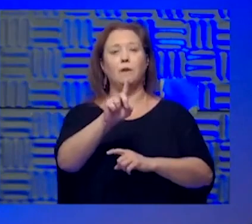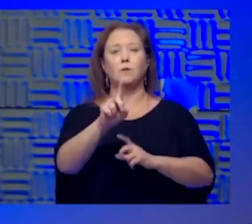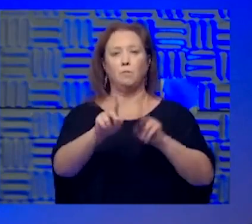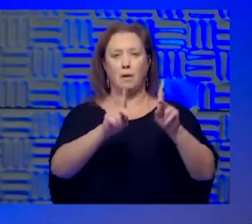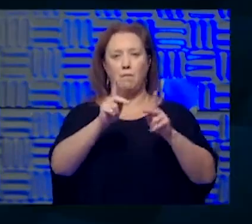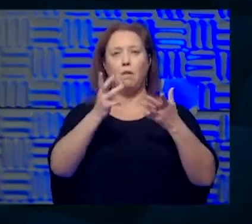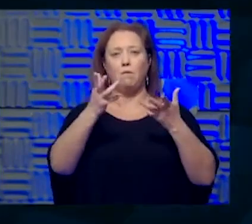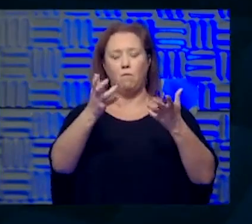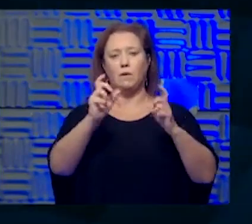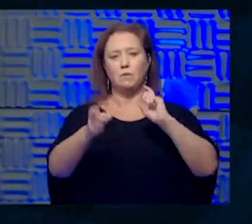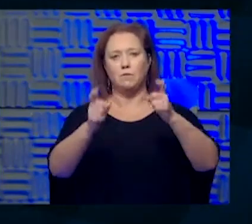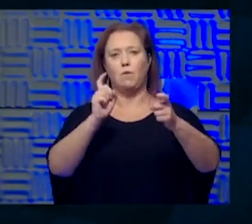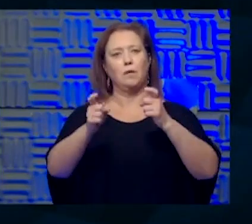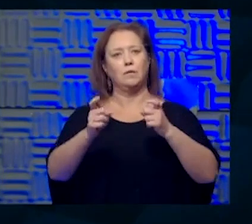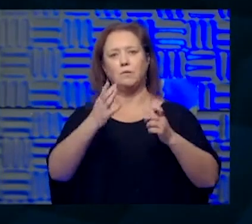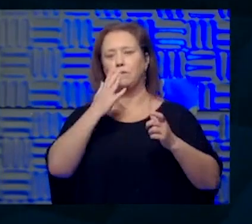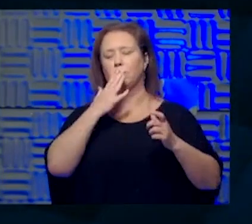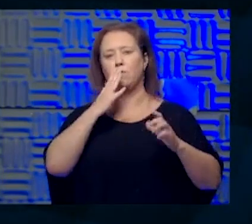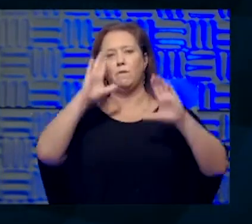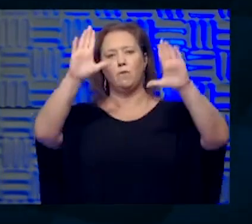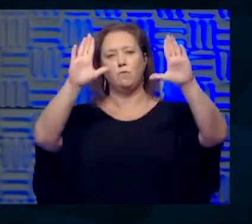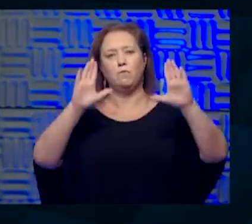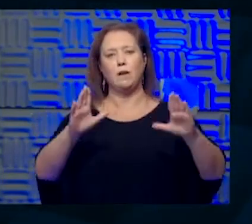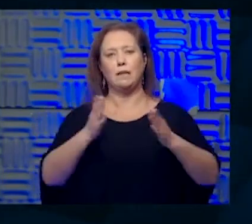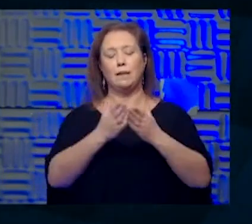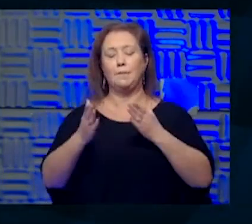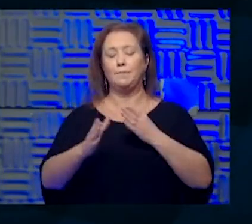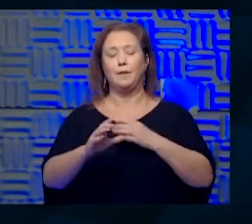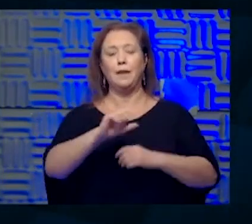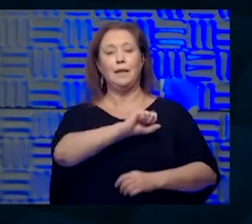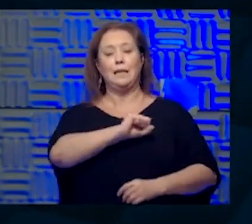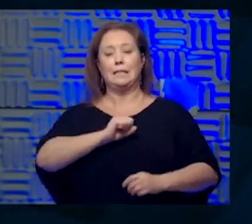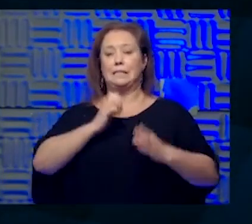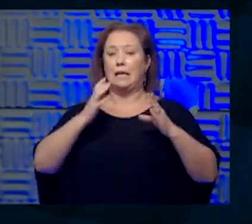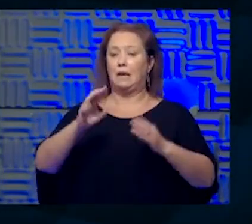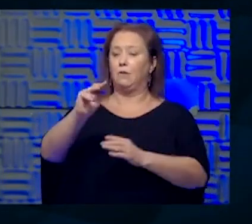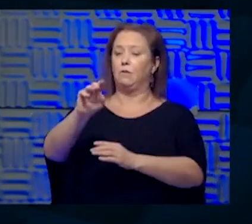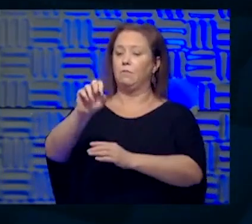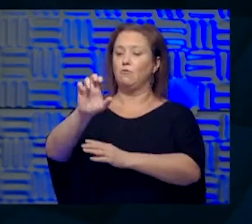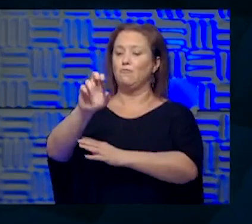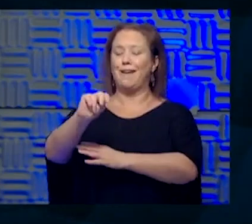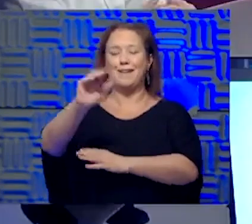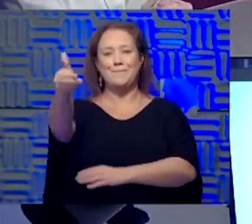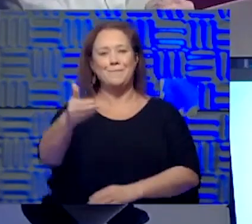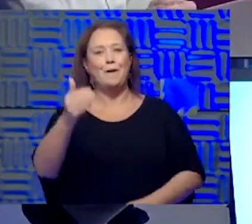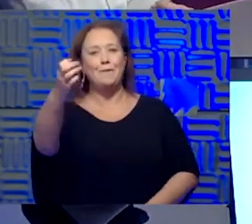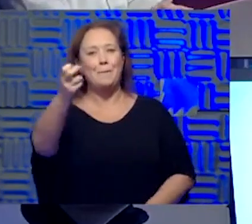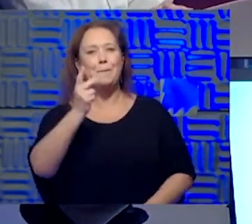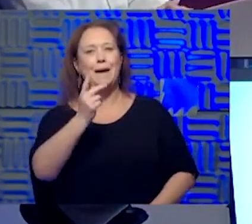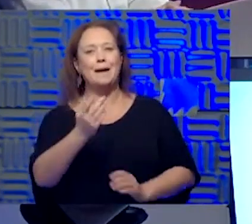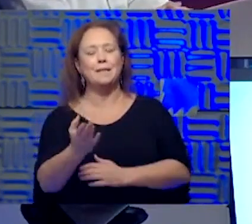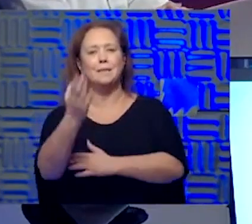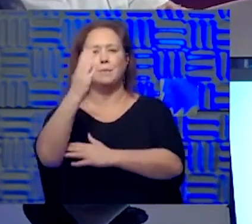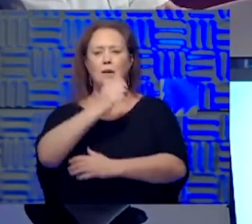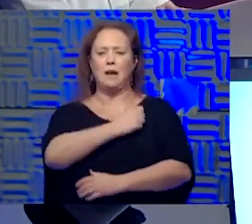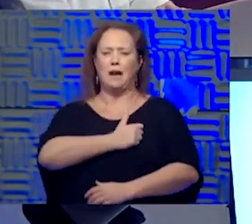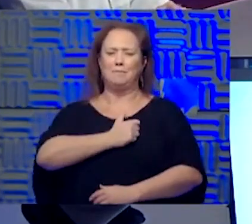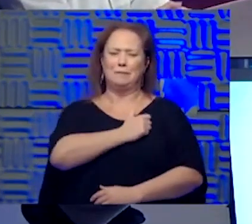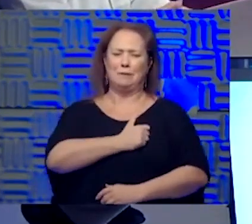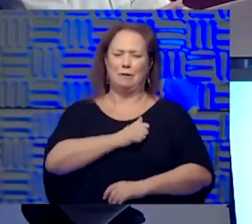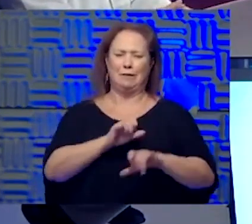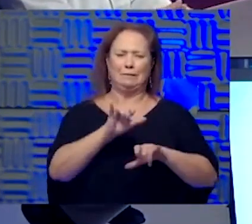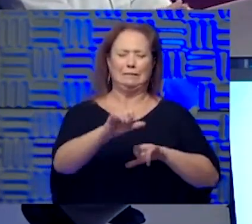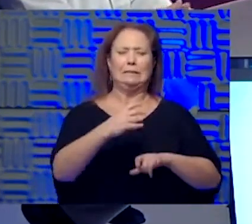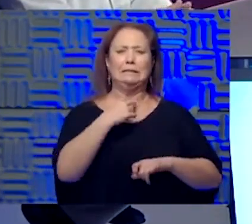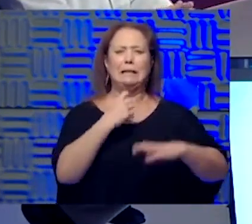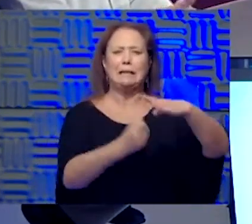blood and blood products, and so that's a good thing. Yeah, it is a great thing. So Senator Moran, welcome back again this morning. I'm sorry you're down in the basement.